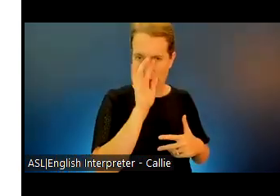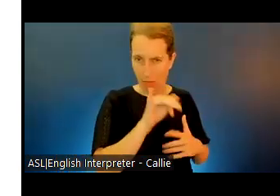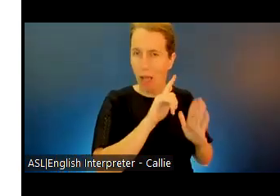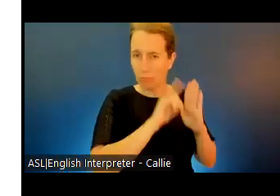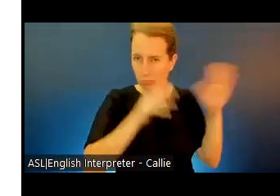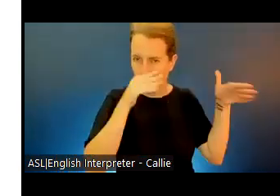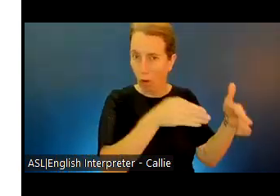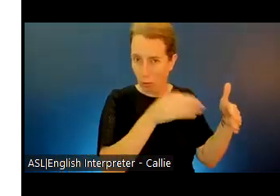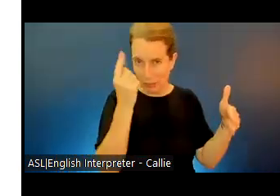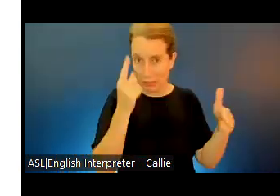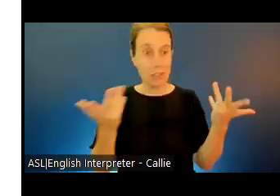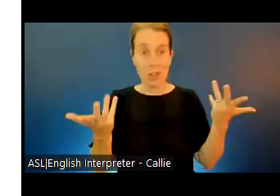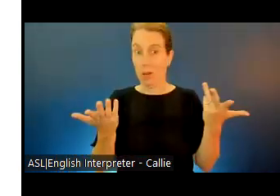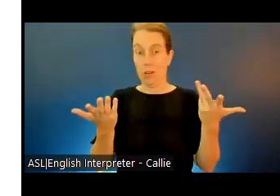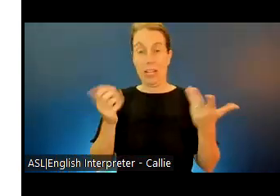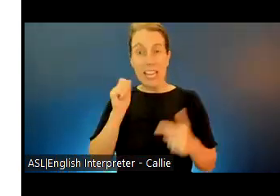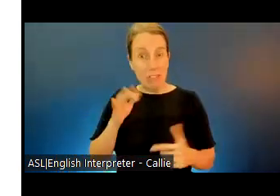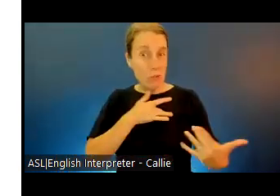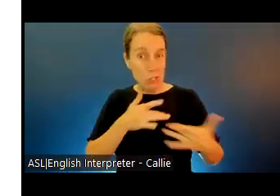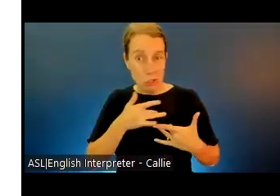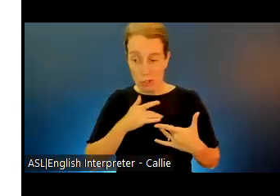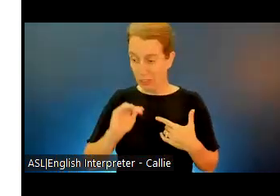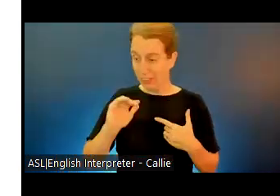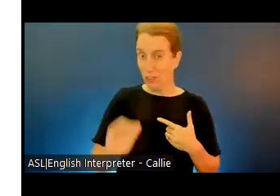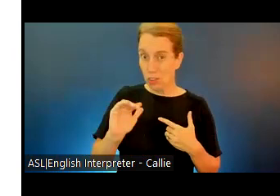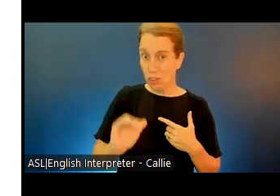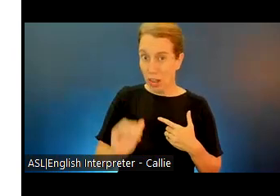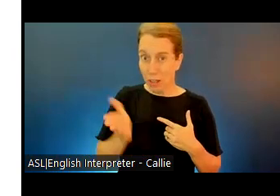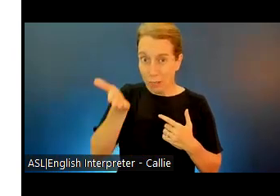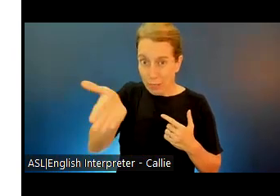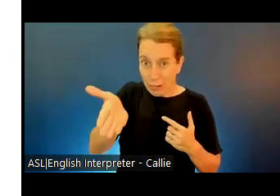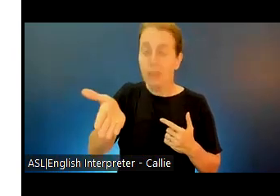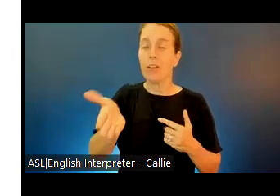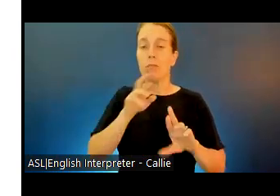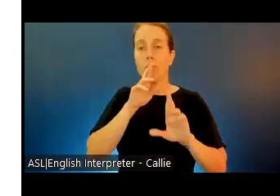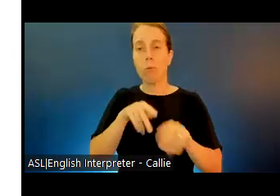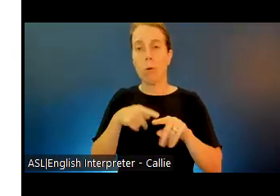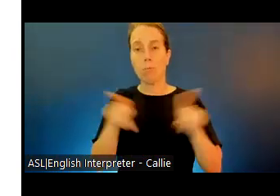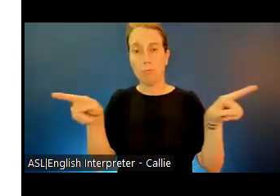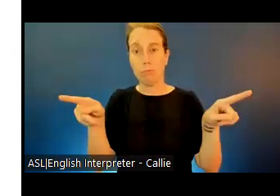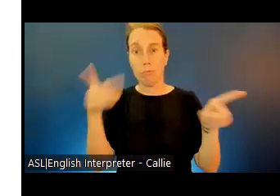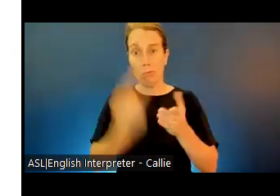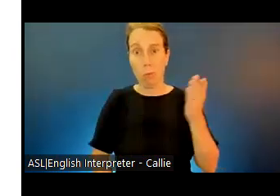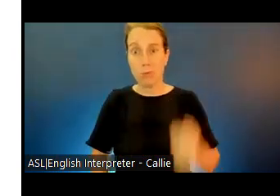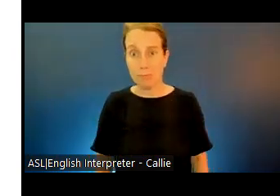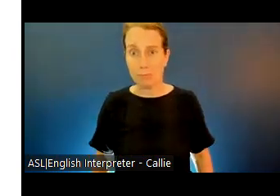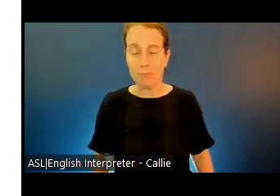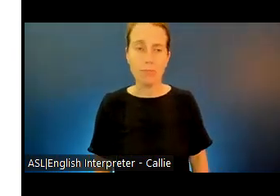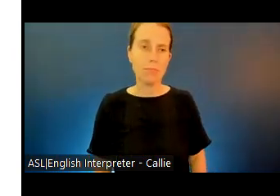entities in a situation where you have a child in one of these settings. Next slide, please.